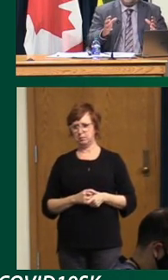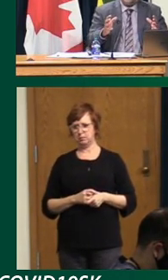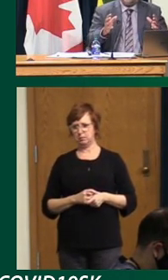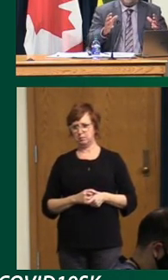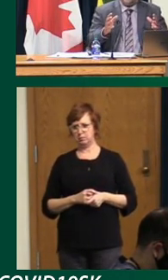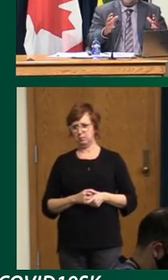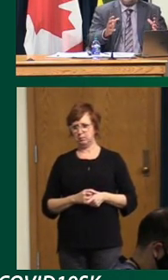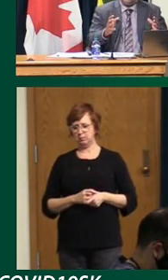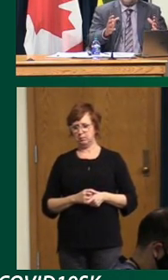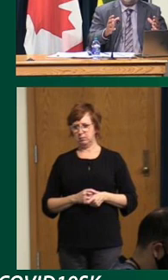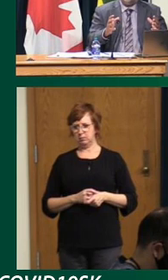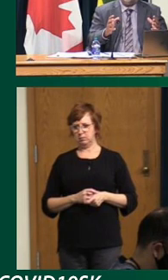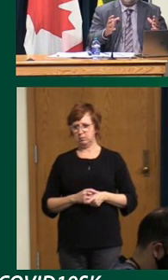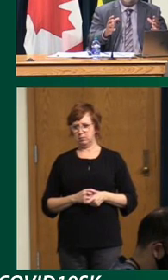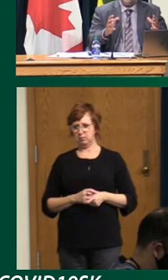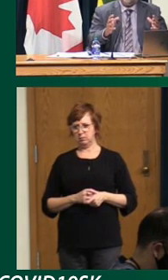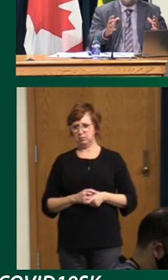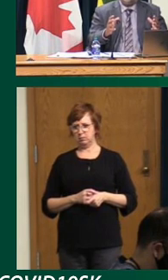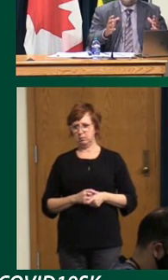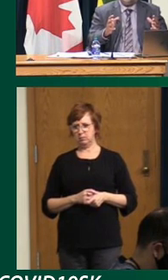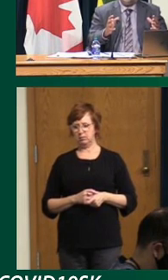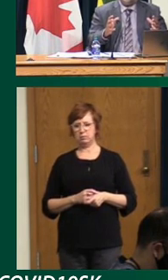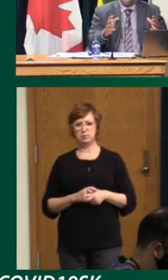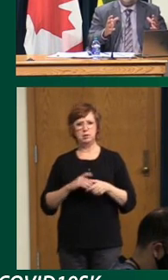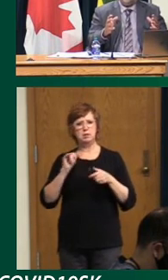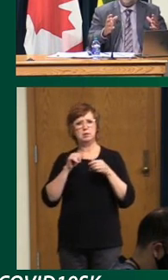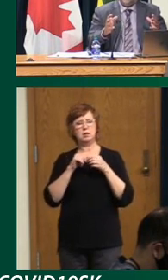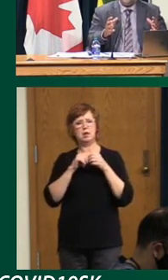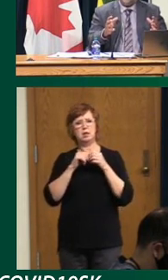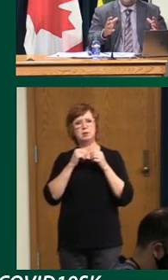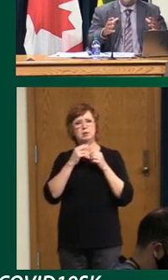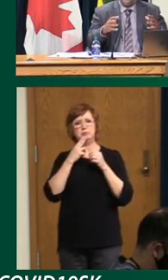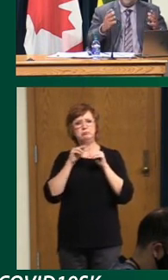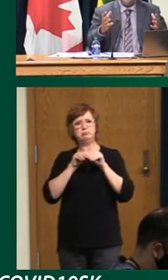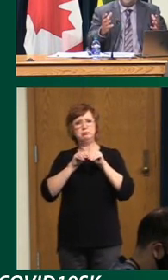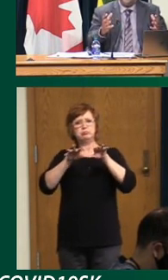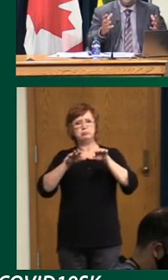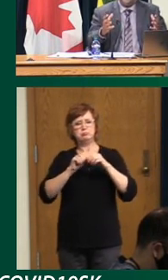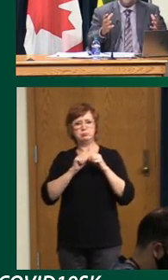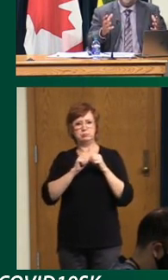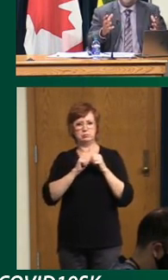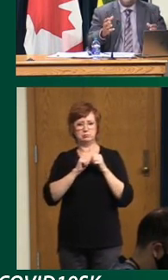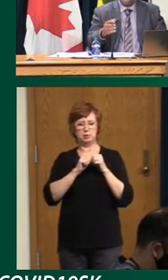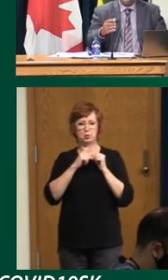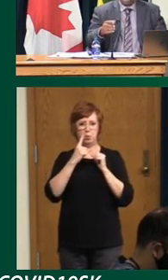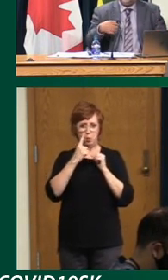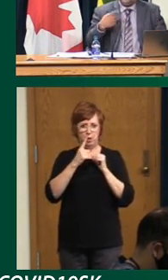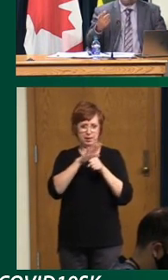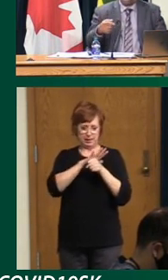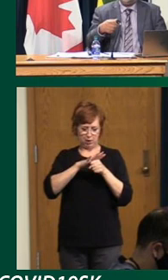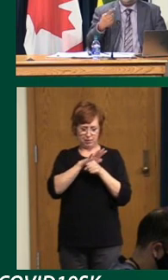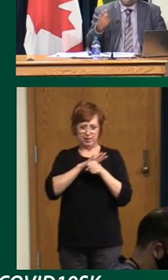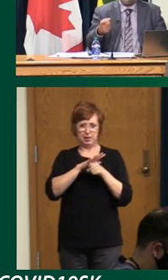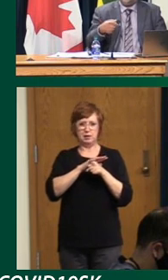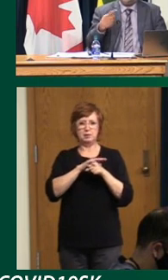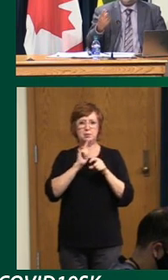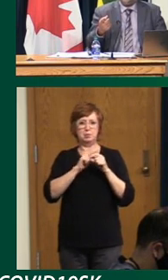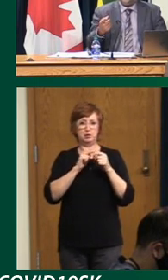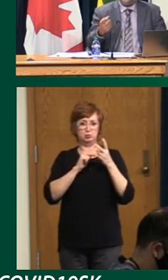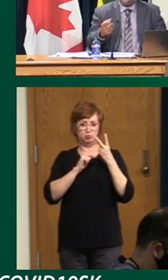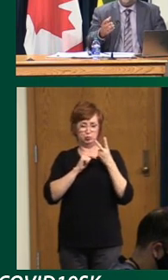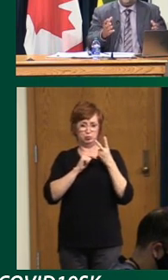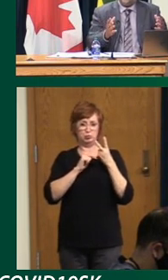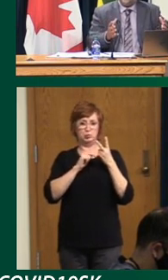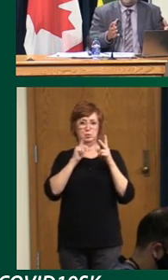Outbreaks are just a small subset of exposures, but they are very important, because when we have an outbreak, 2 or more cases in a setting, it helps us understand what